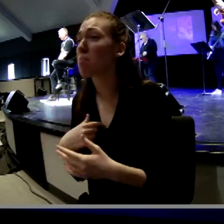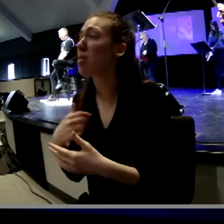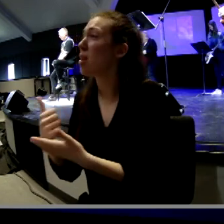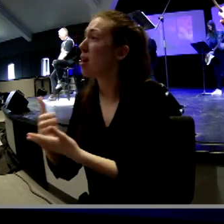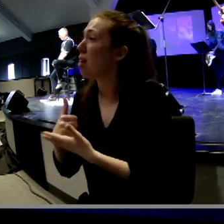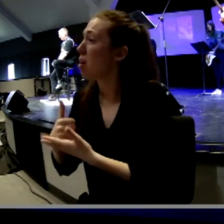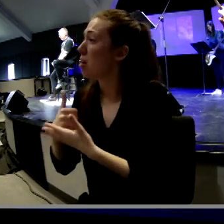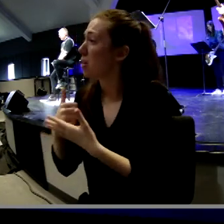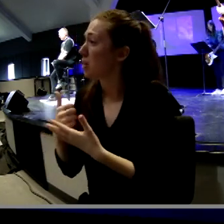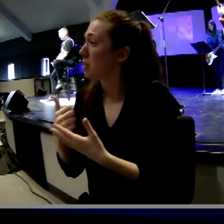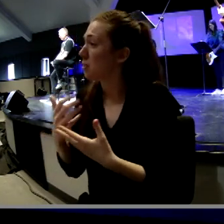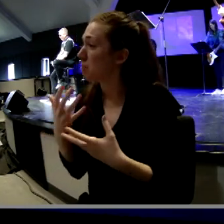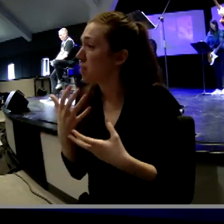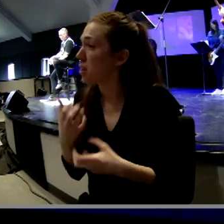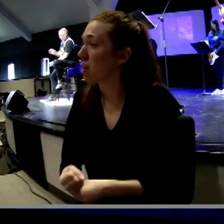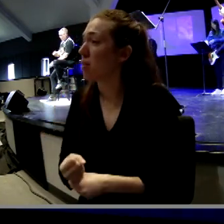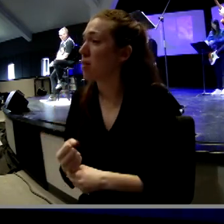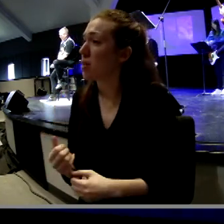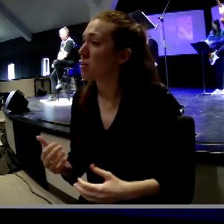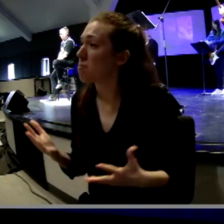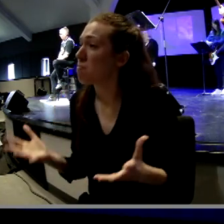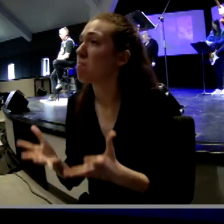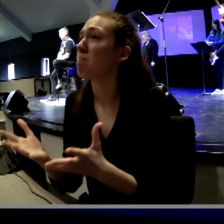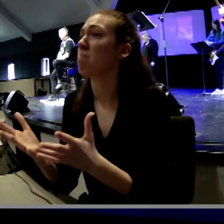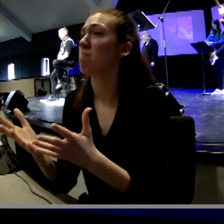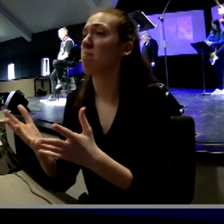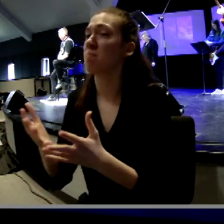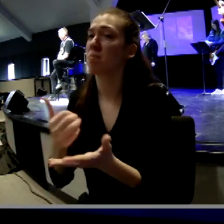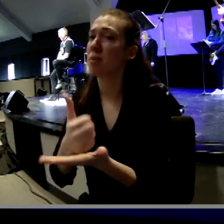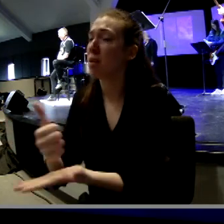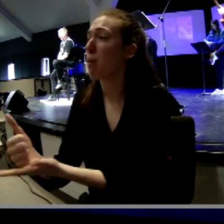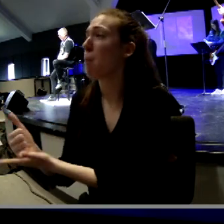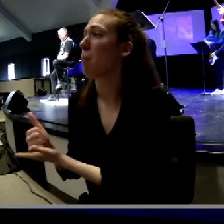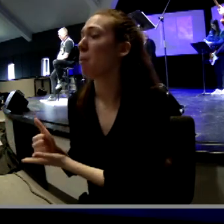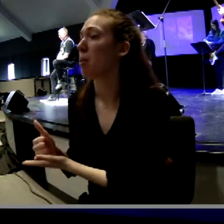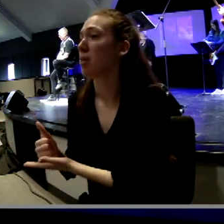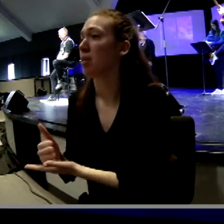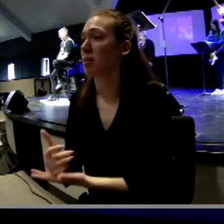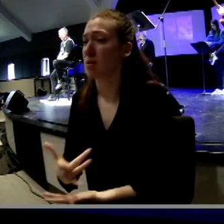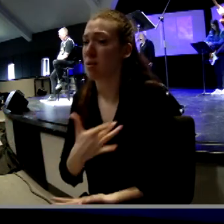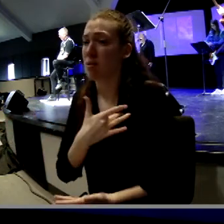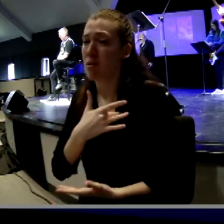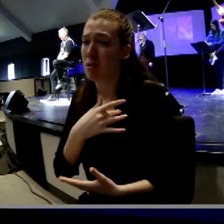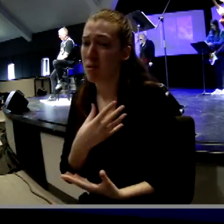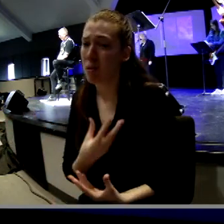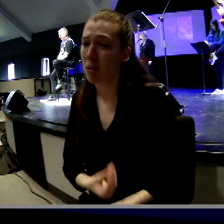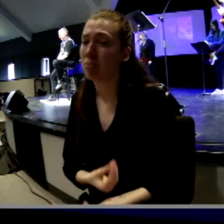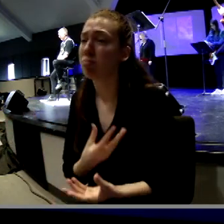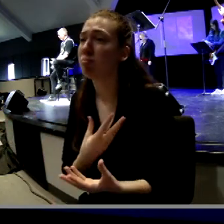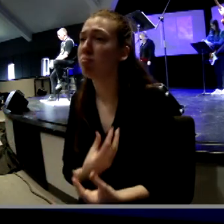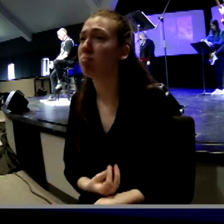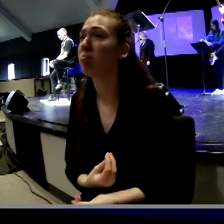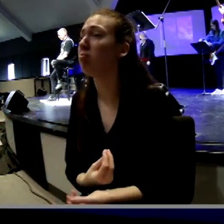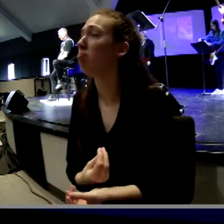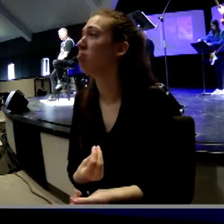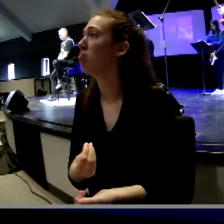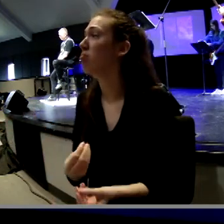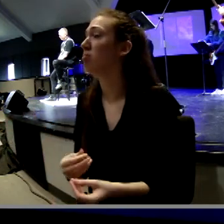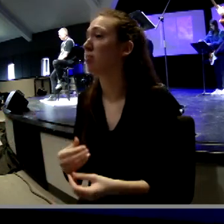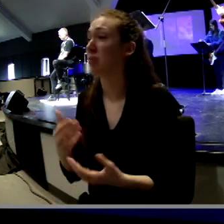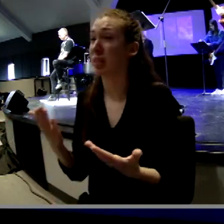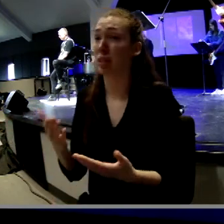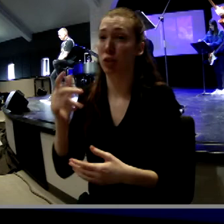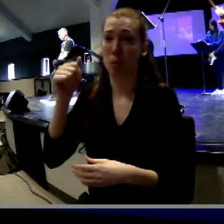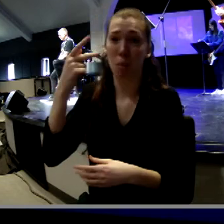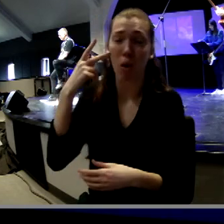cultivate one another, to cultivate the garden of the people in their hearts, in St. Paul, in our lives, at our work, in our